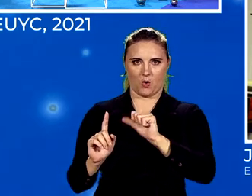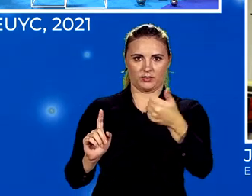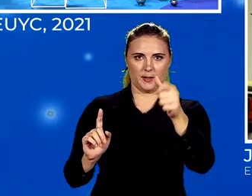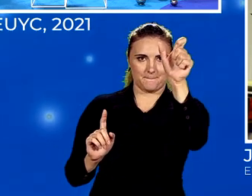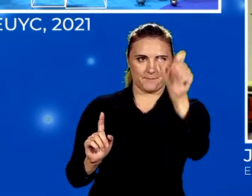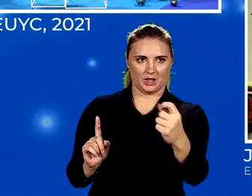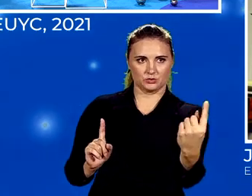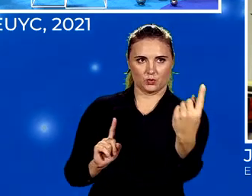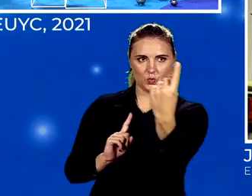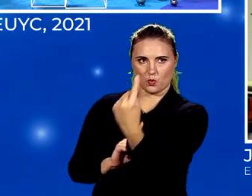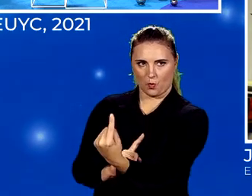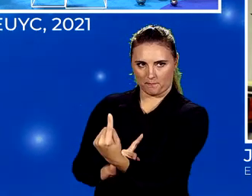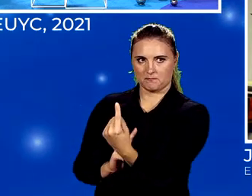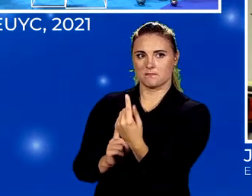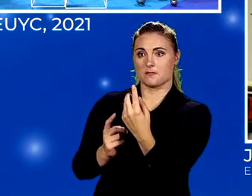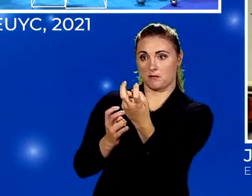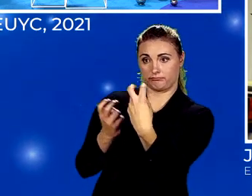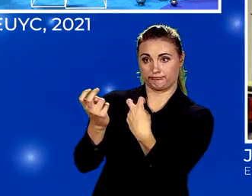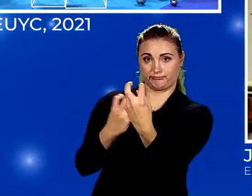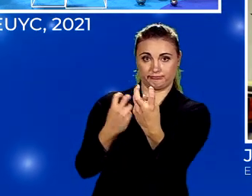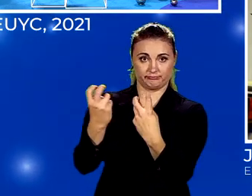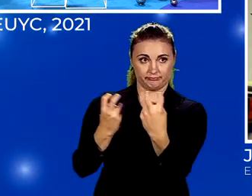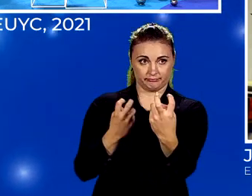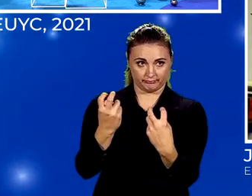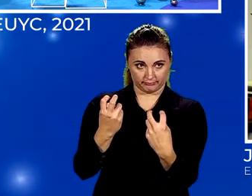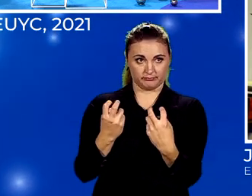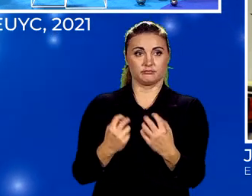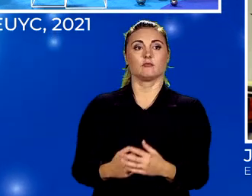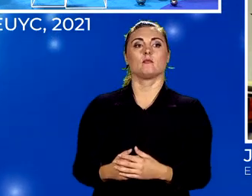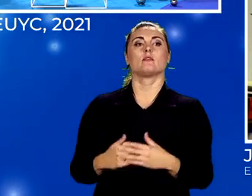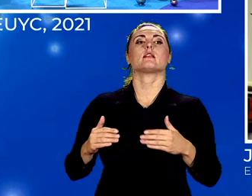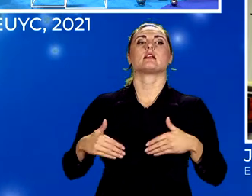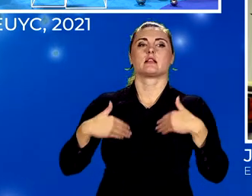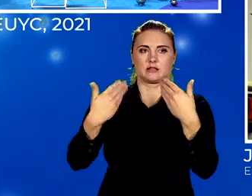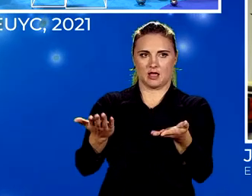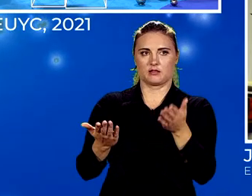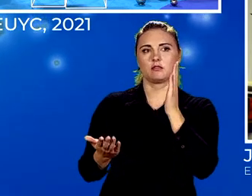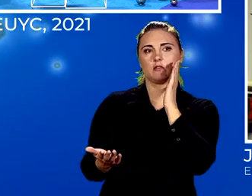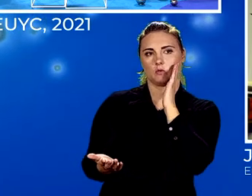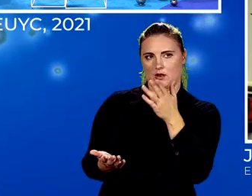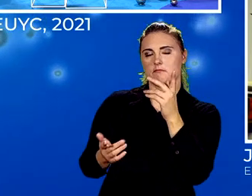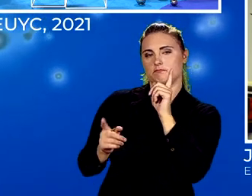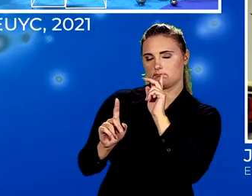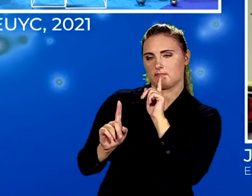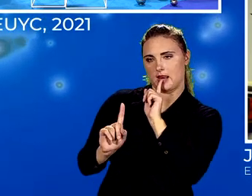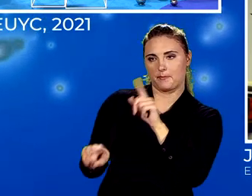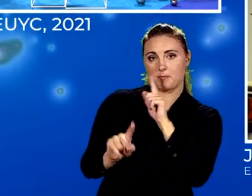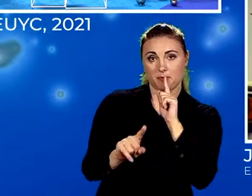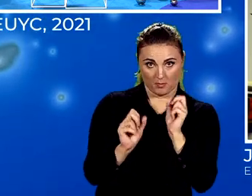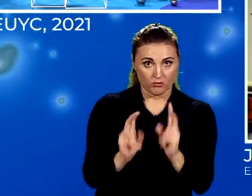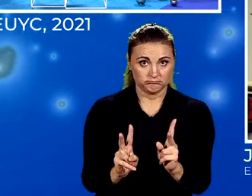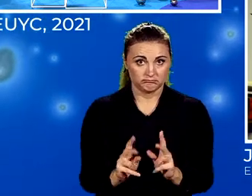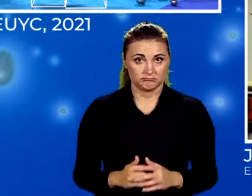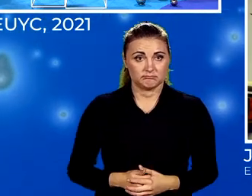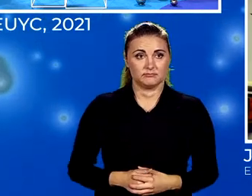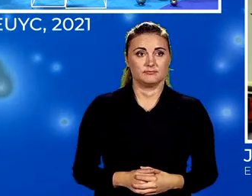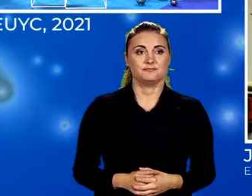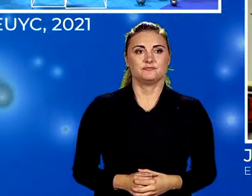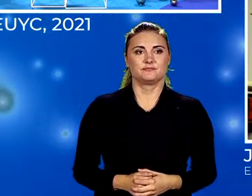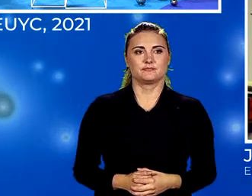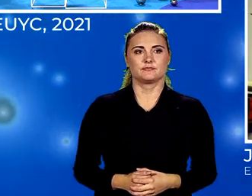couple of people that will join us live before we move on. So I would like to